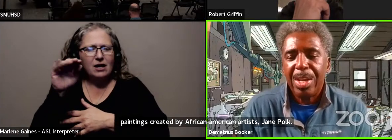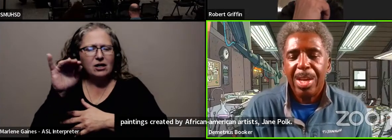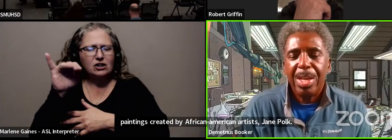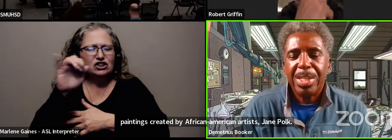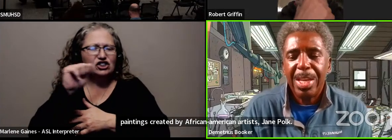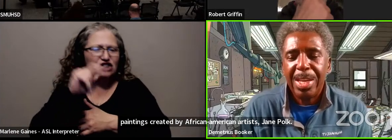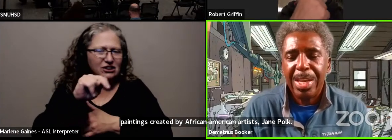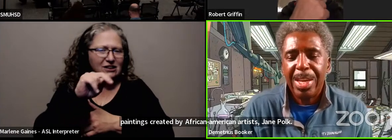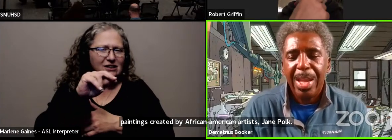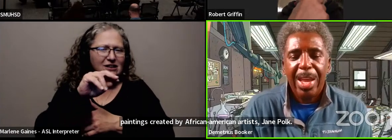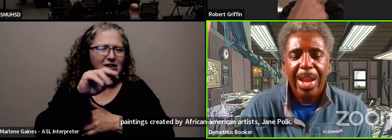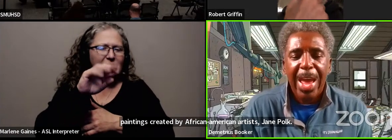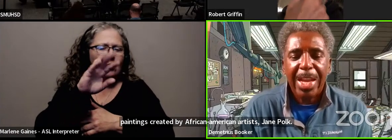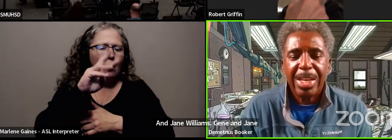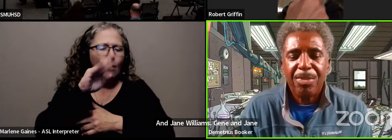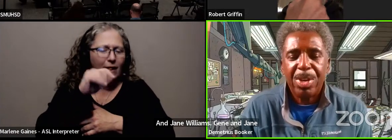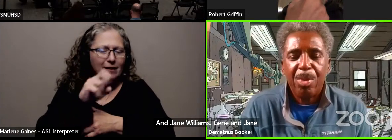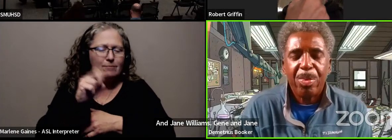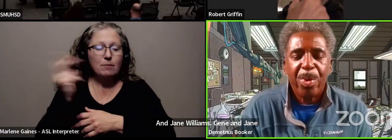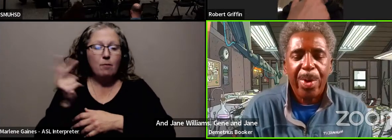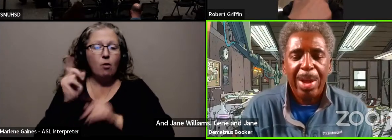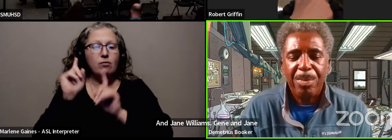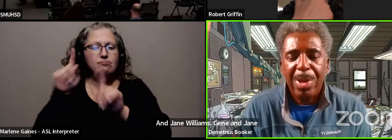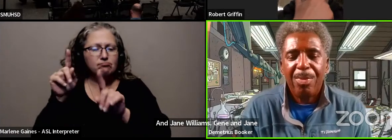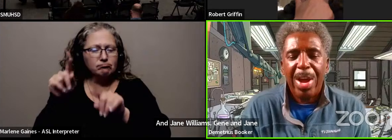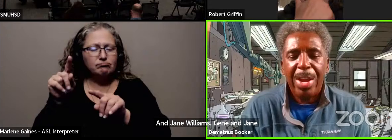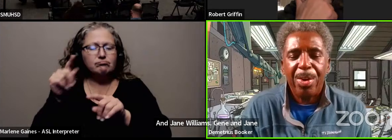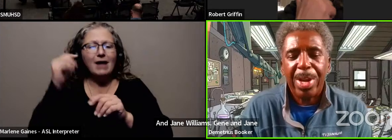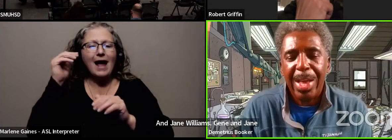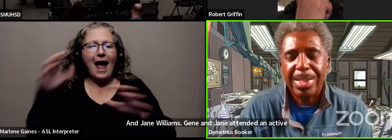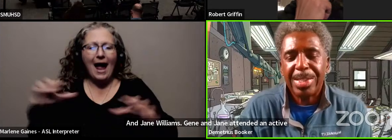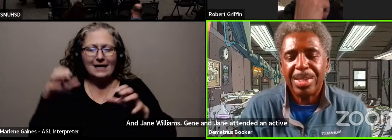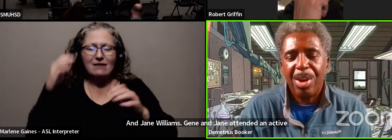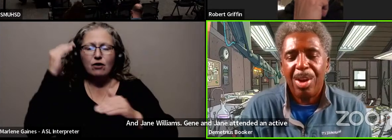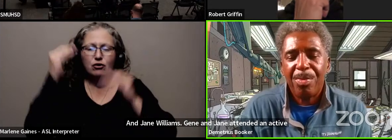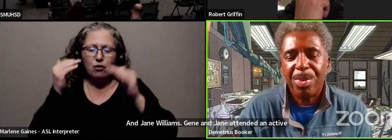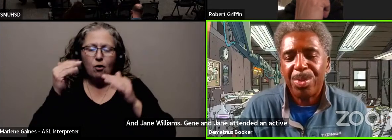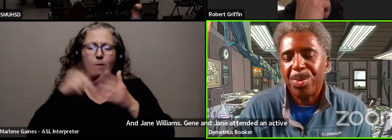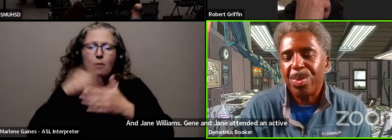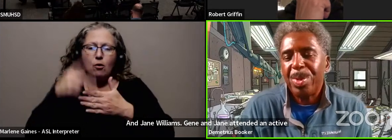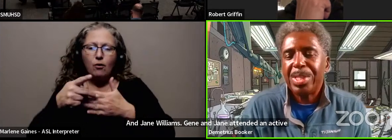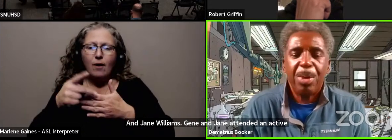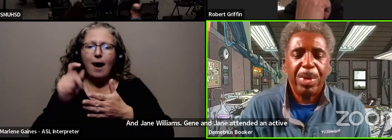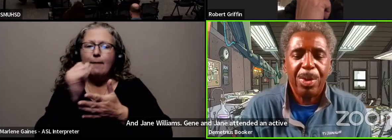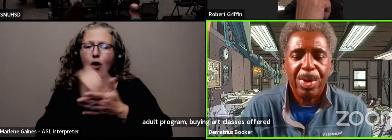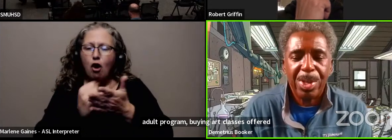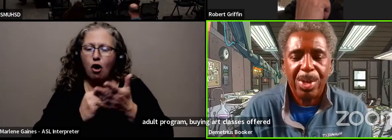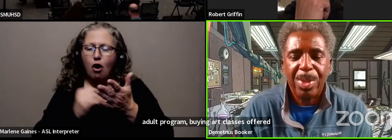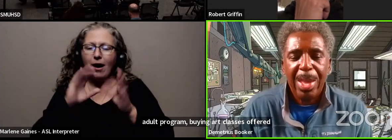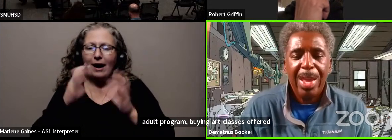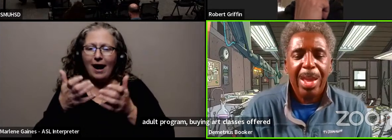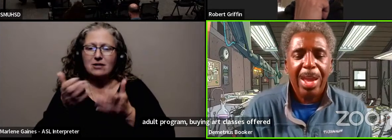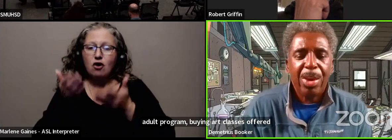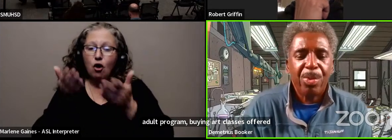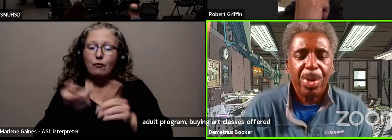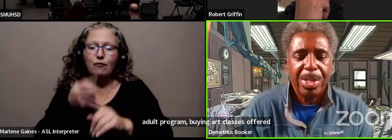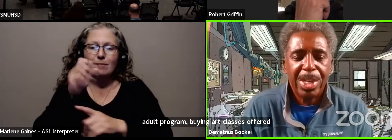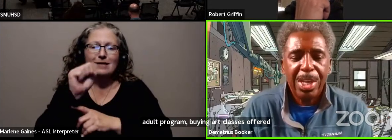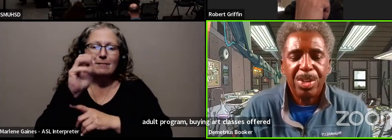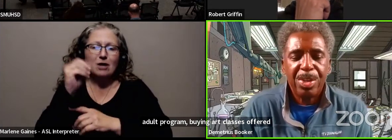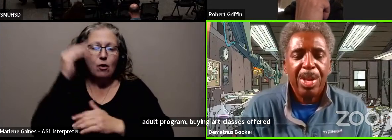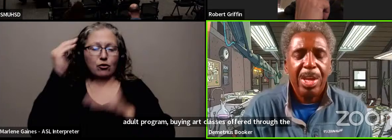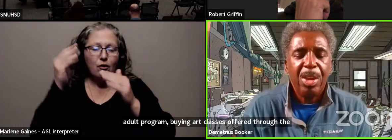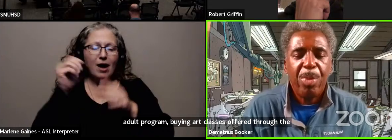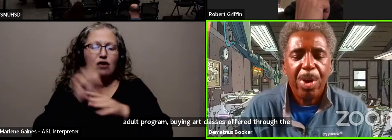and Jane attended an active adult program, fine art classes, offered through the San Mateo Adult and Career